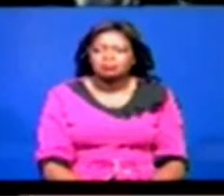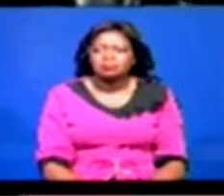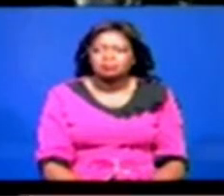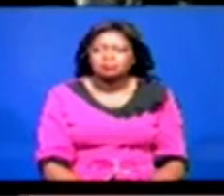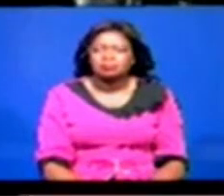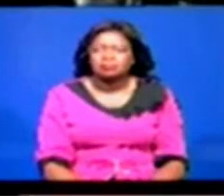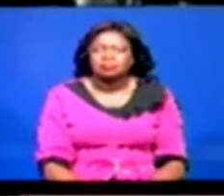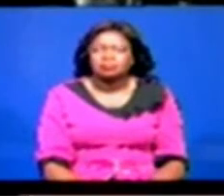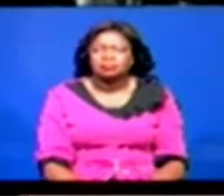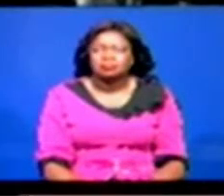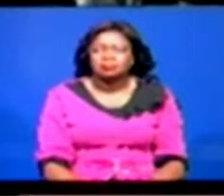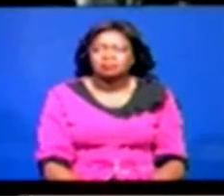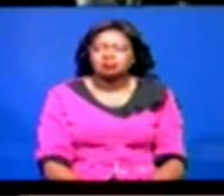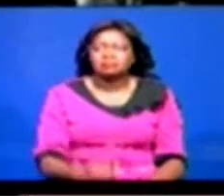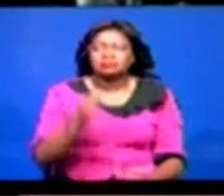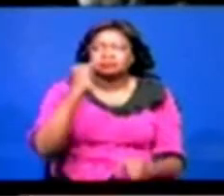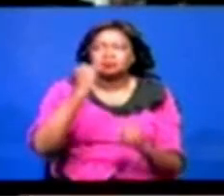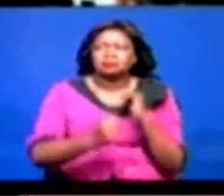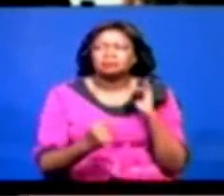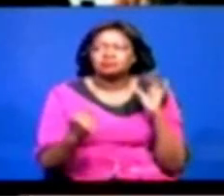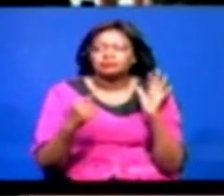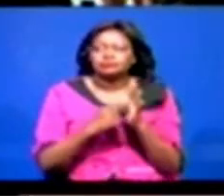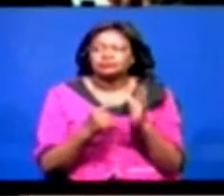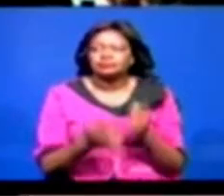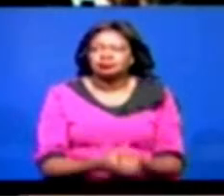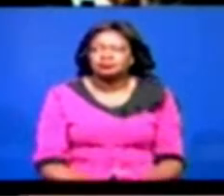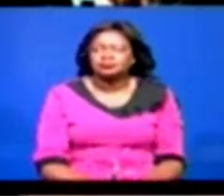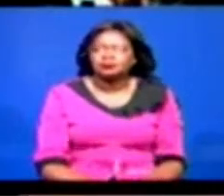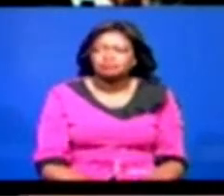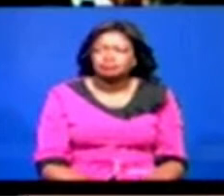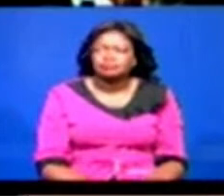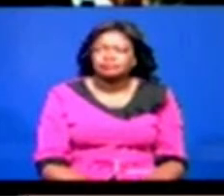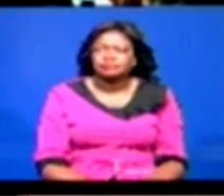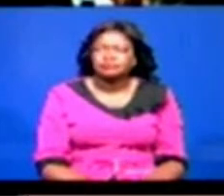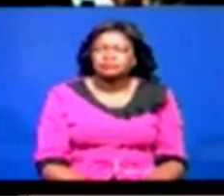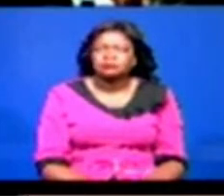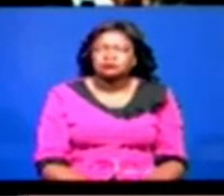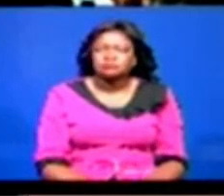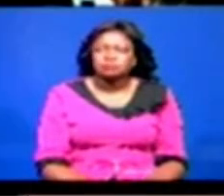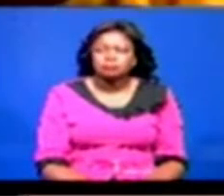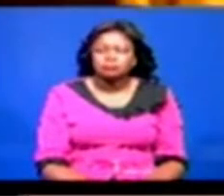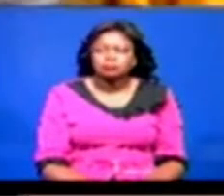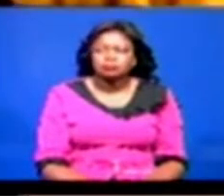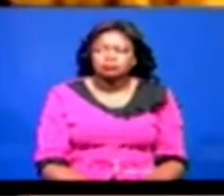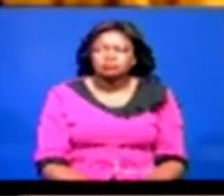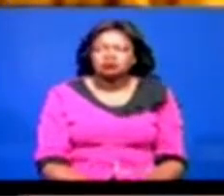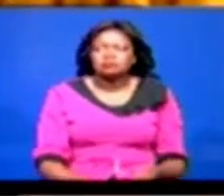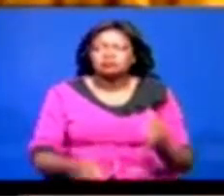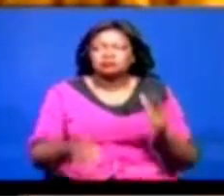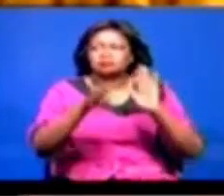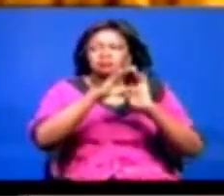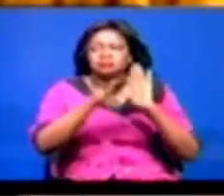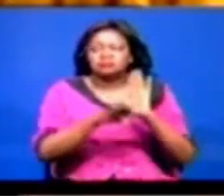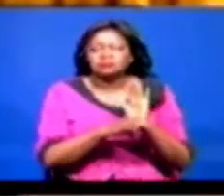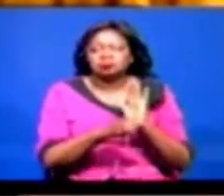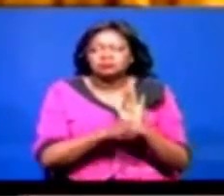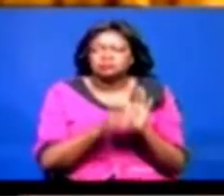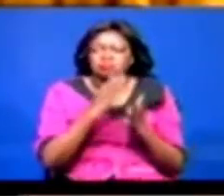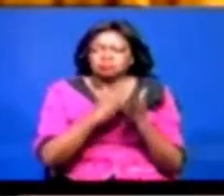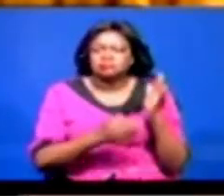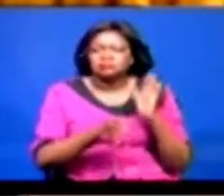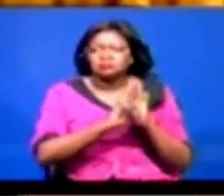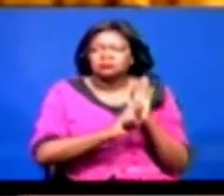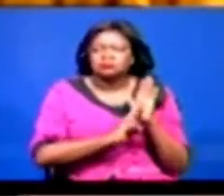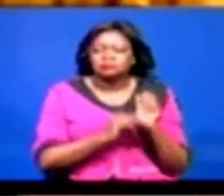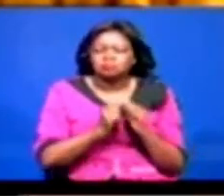The last item that I just want to deal with is the issue of constitutionality of certain regulations, which was raised